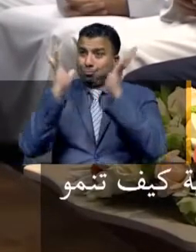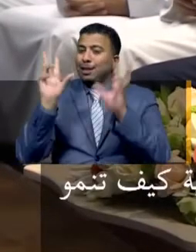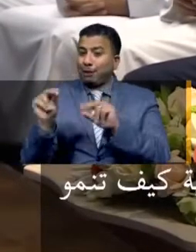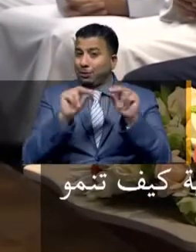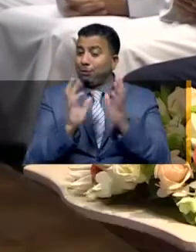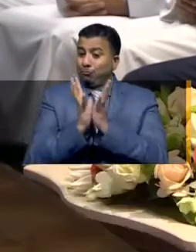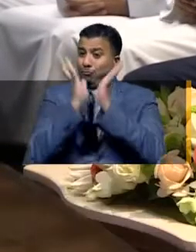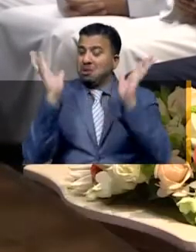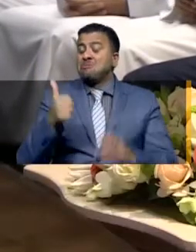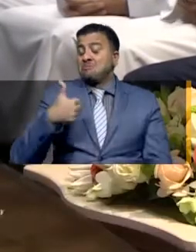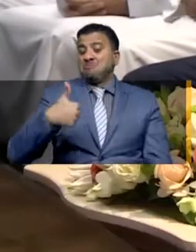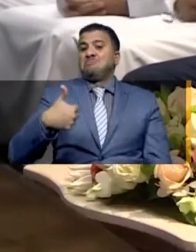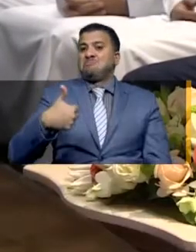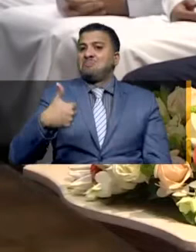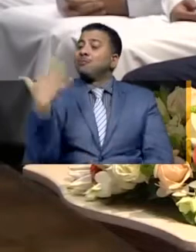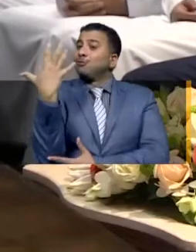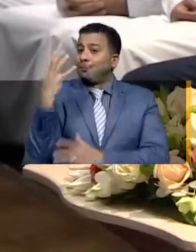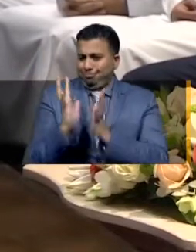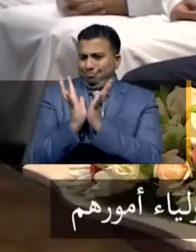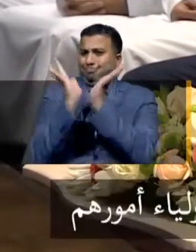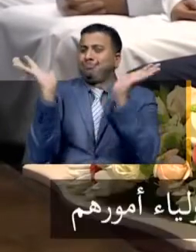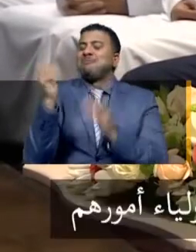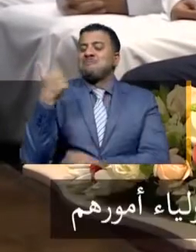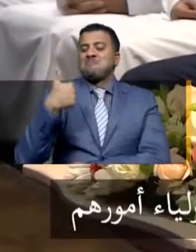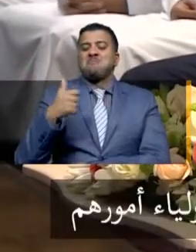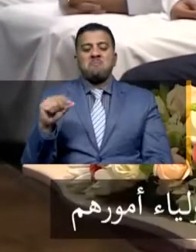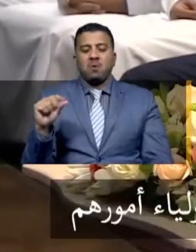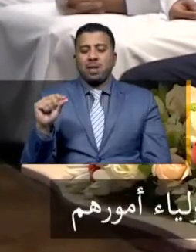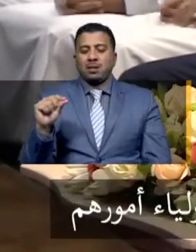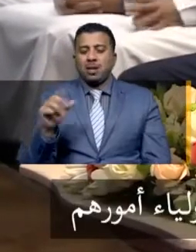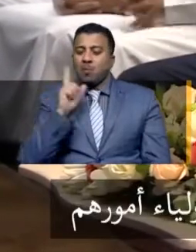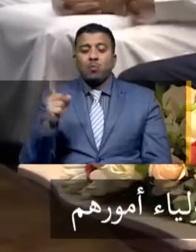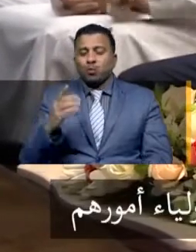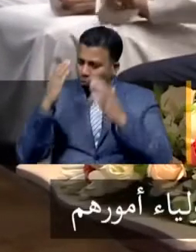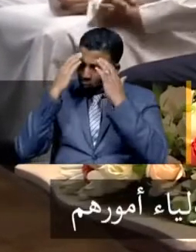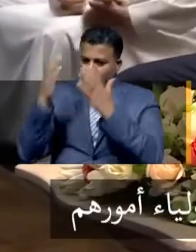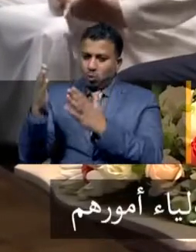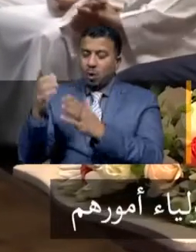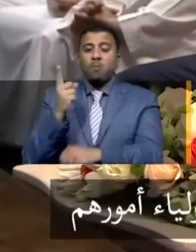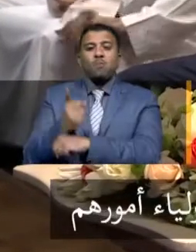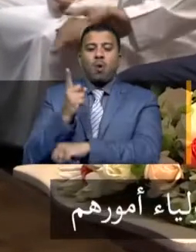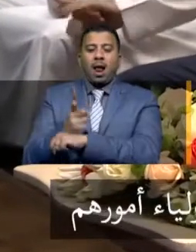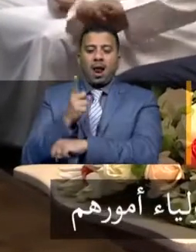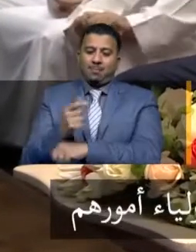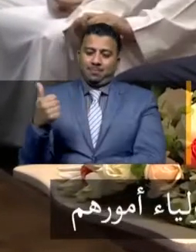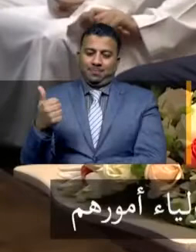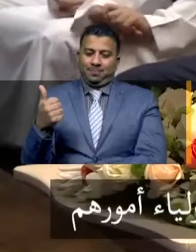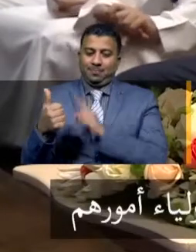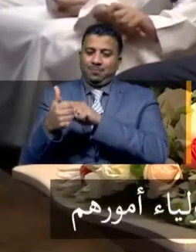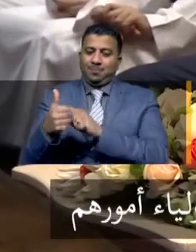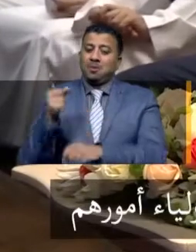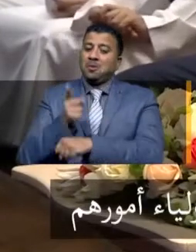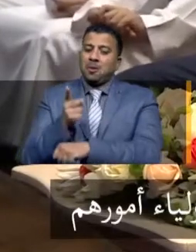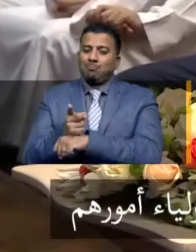good fruit. And we are thankful to the teachers, the headmaster, the